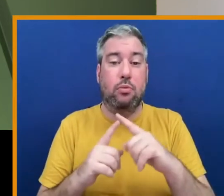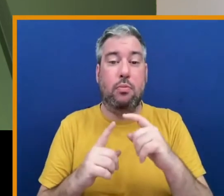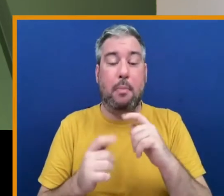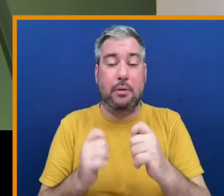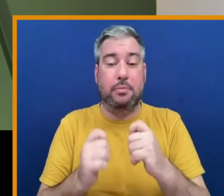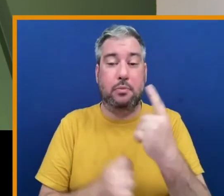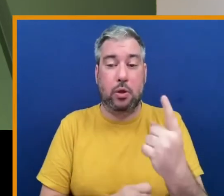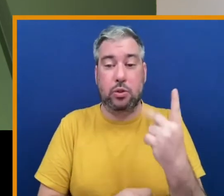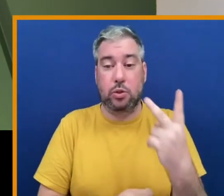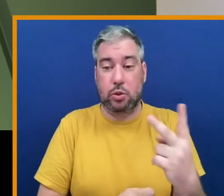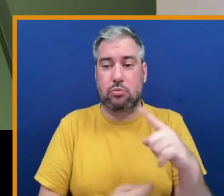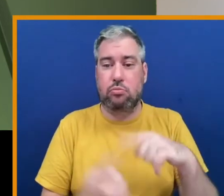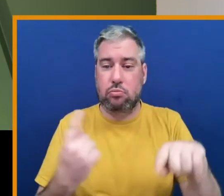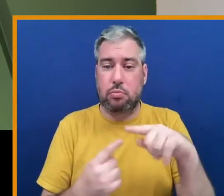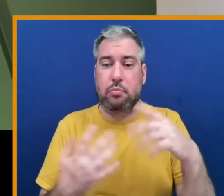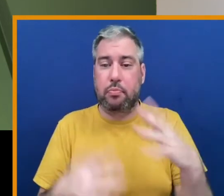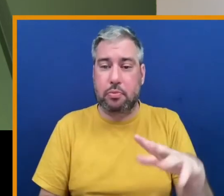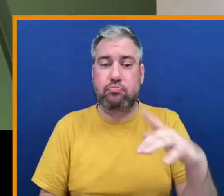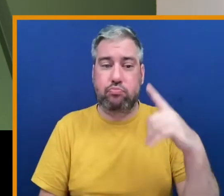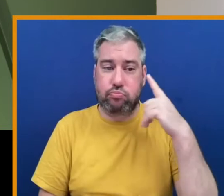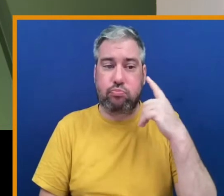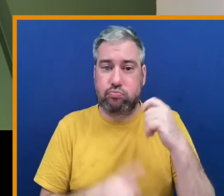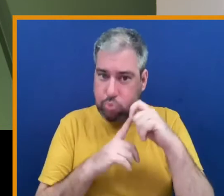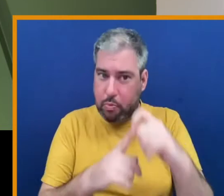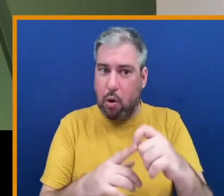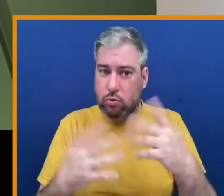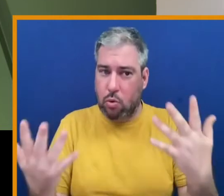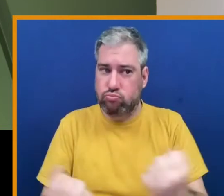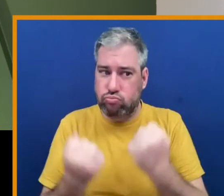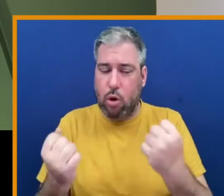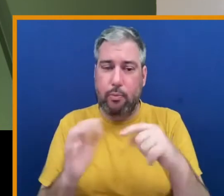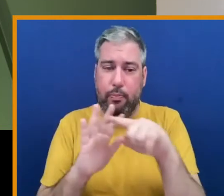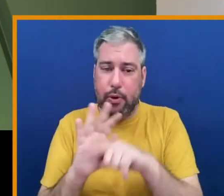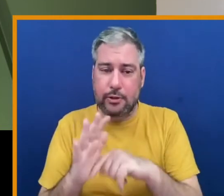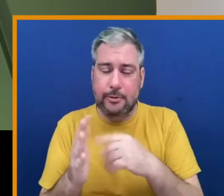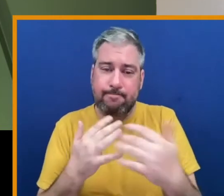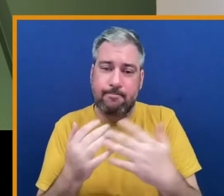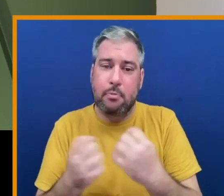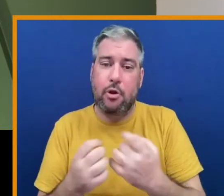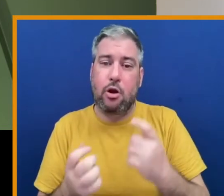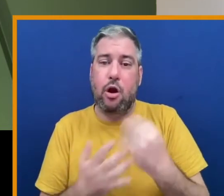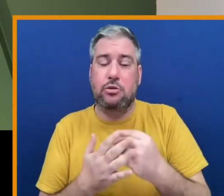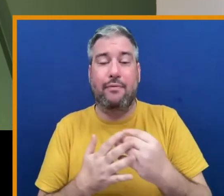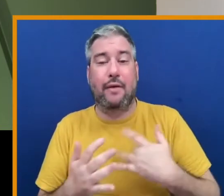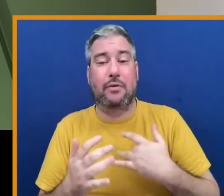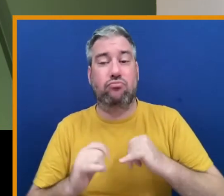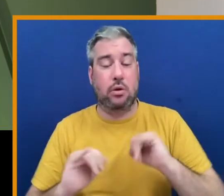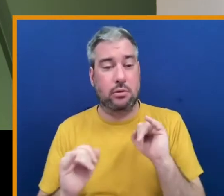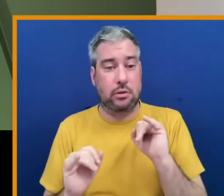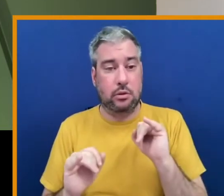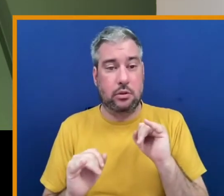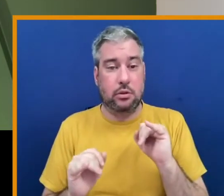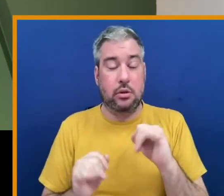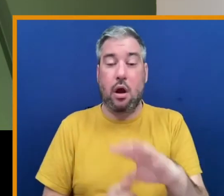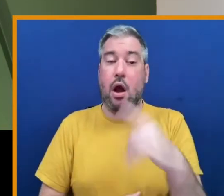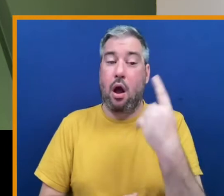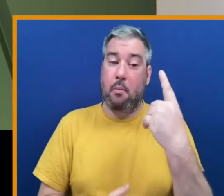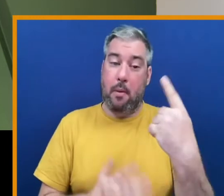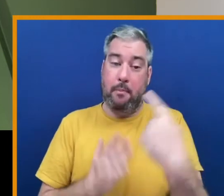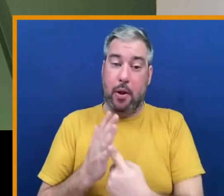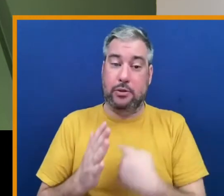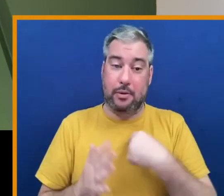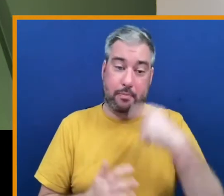But conference, there is one policy in this motion I disagree with. Let's be clear. Reversing the freeze would cost at